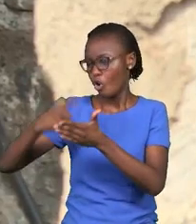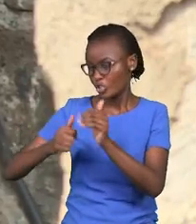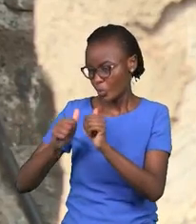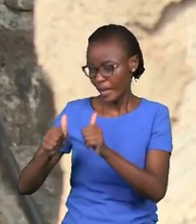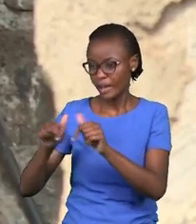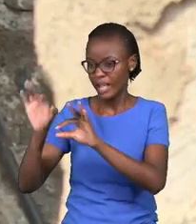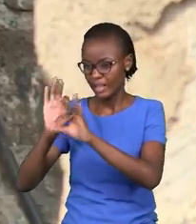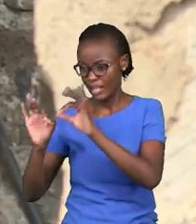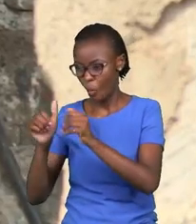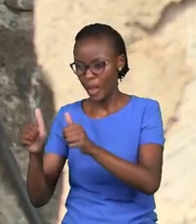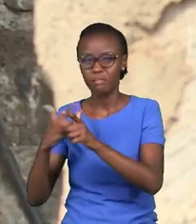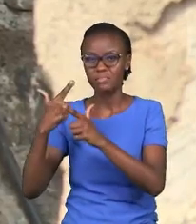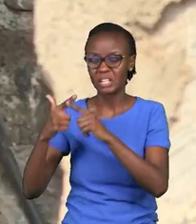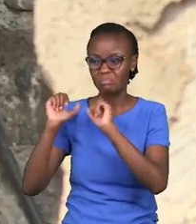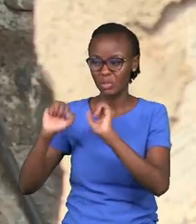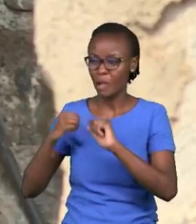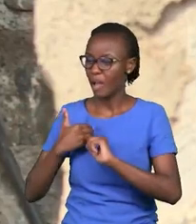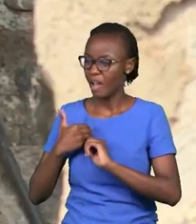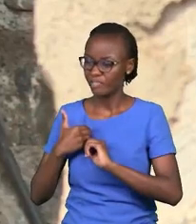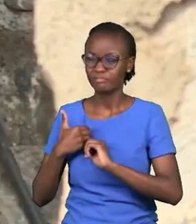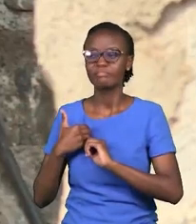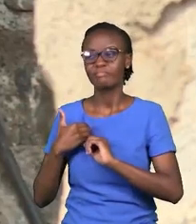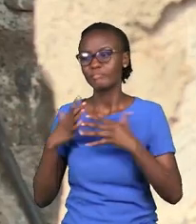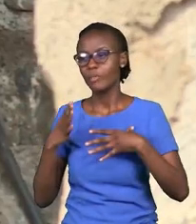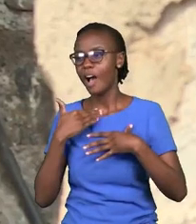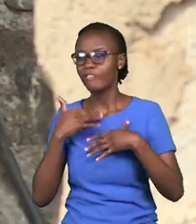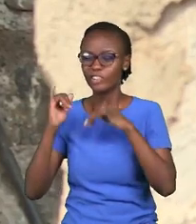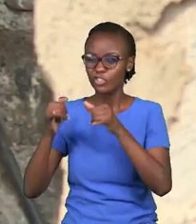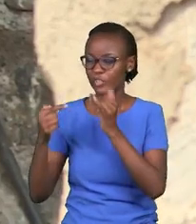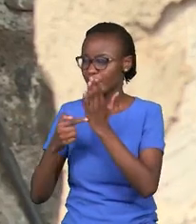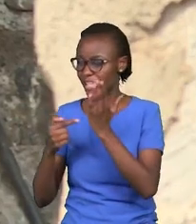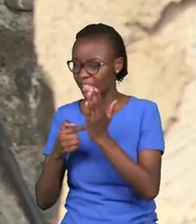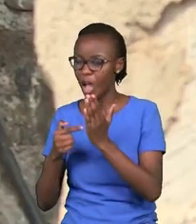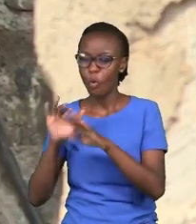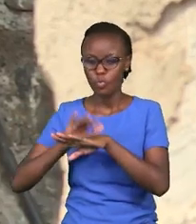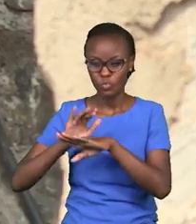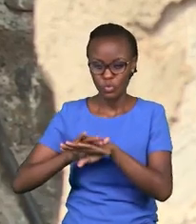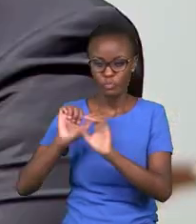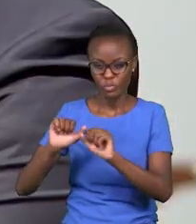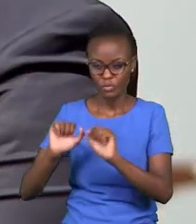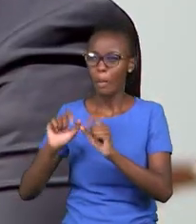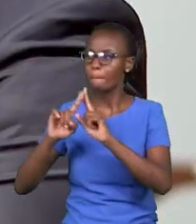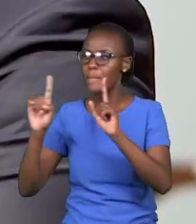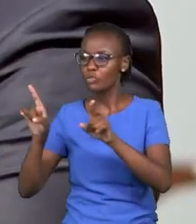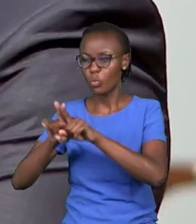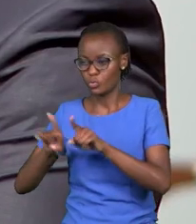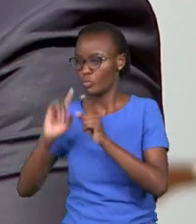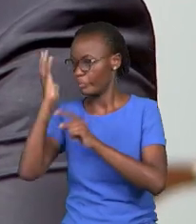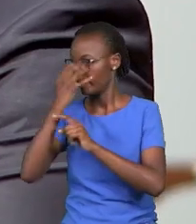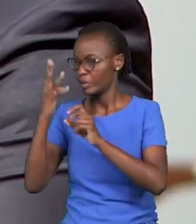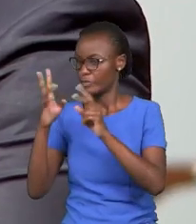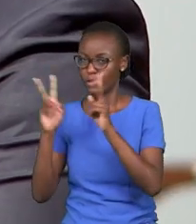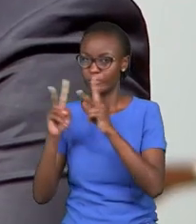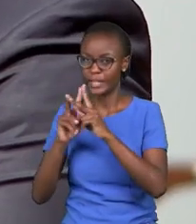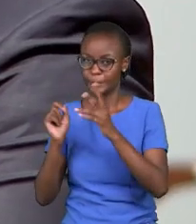able now to bring in that kind of input whereby people have something which is modern, which is affordable, mm-hmm. but is very appealing. Another thing we look at,